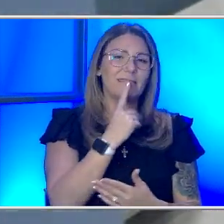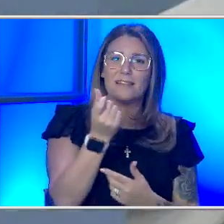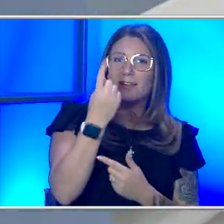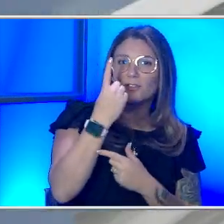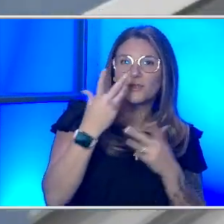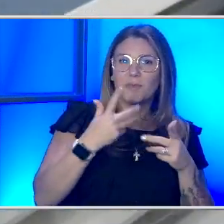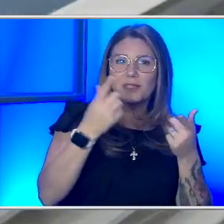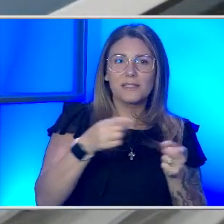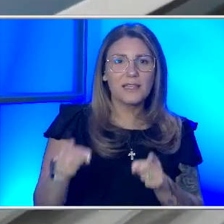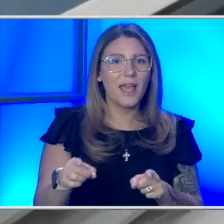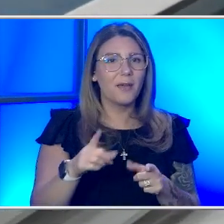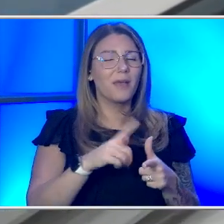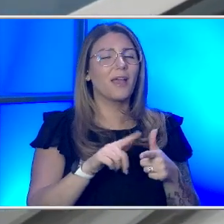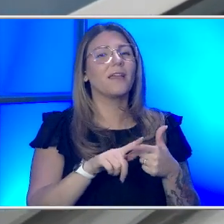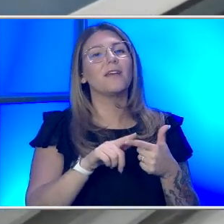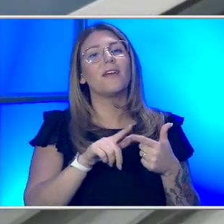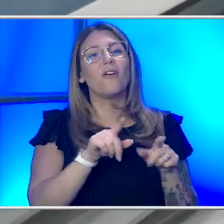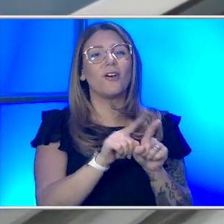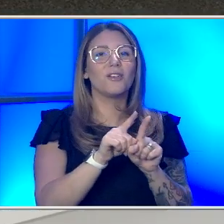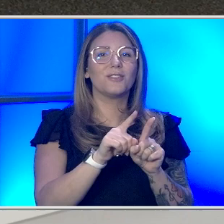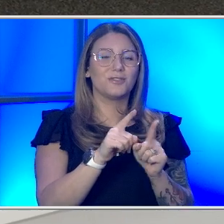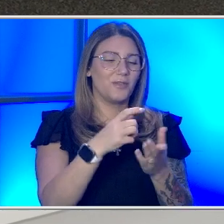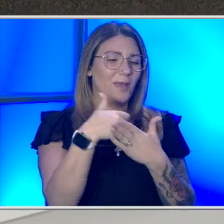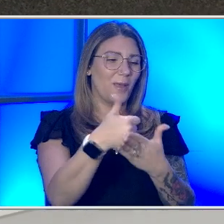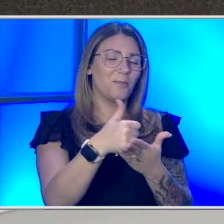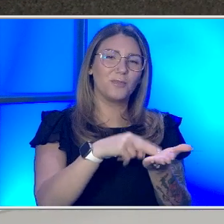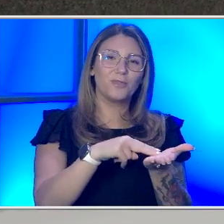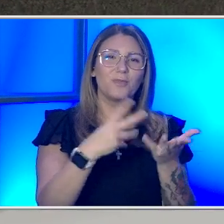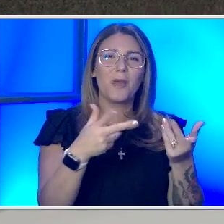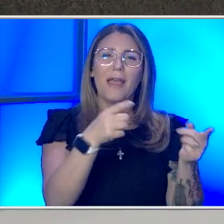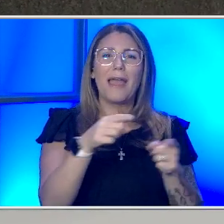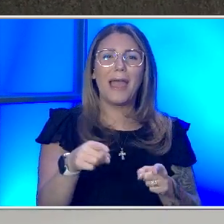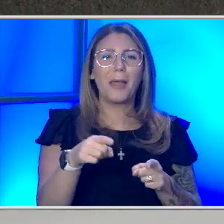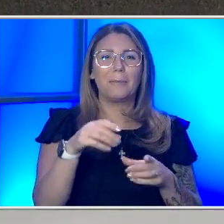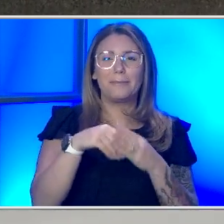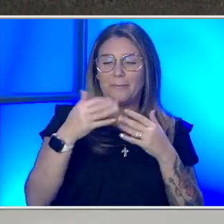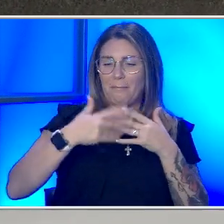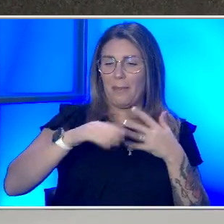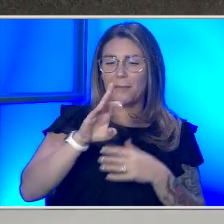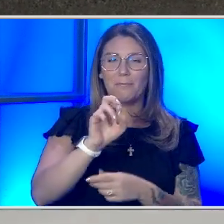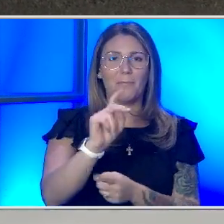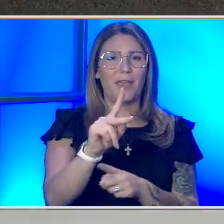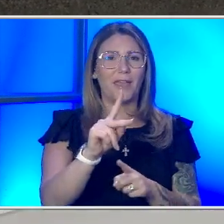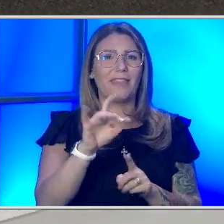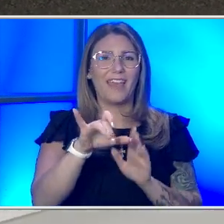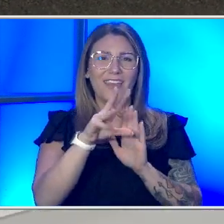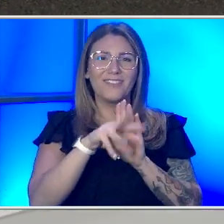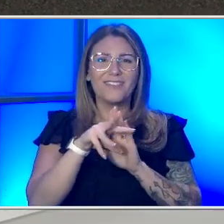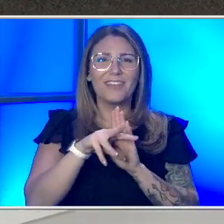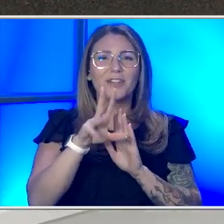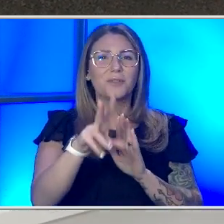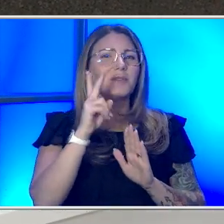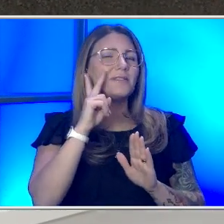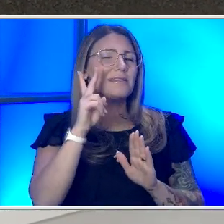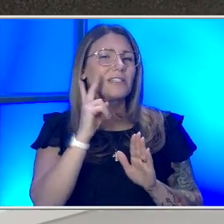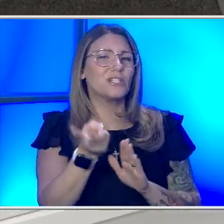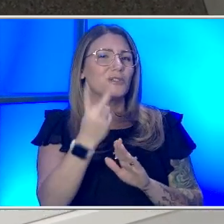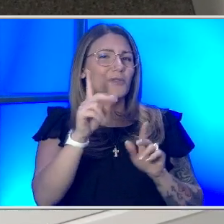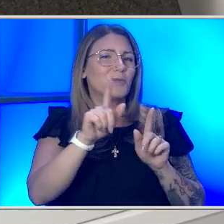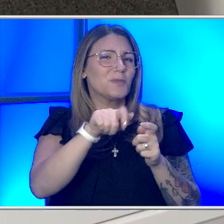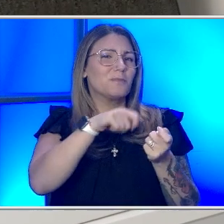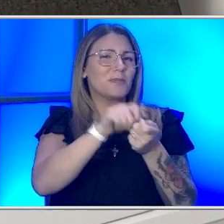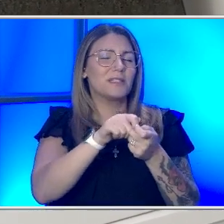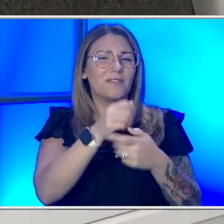help nurses understand what's happening in the blood bank. So in this video, you'll see our blood bank kind of has two specific parts. There's the front